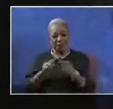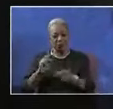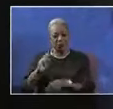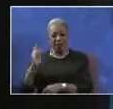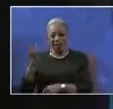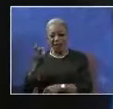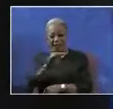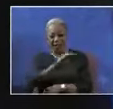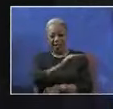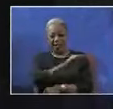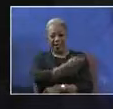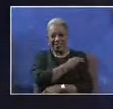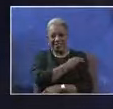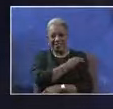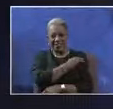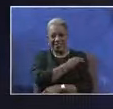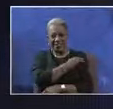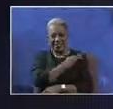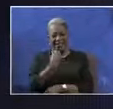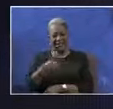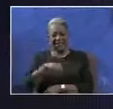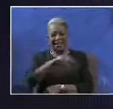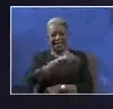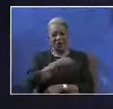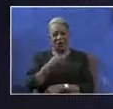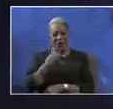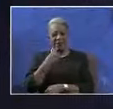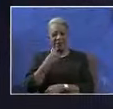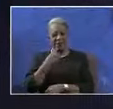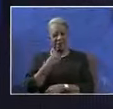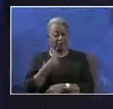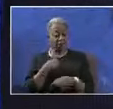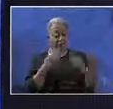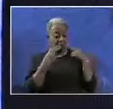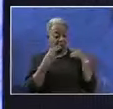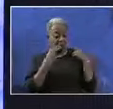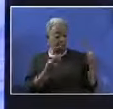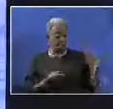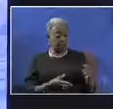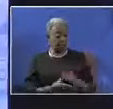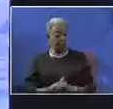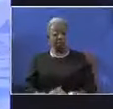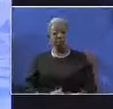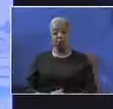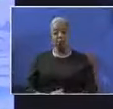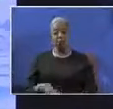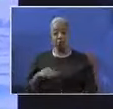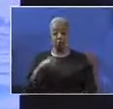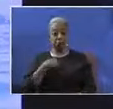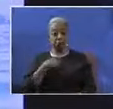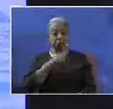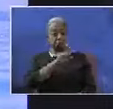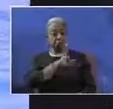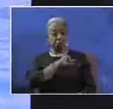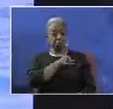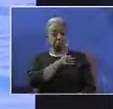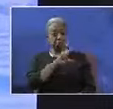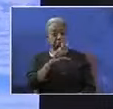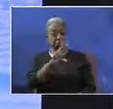say, well, I was innocent. Well, in a way, yes. But in a way,